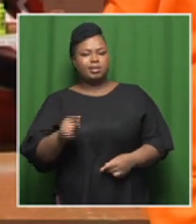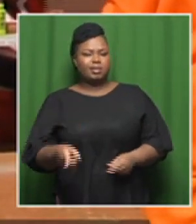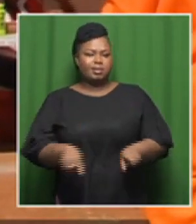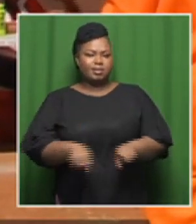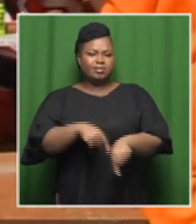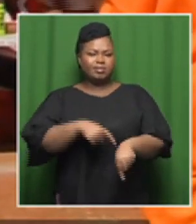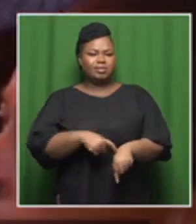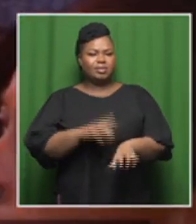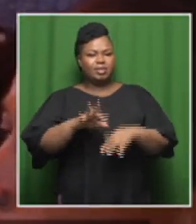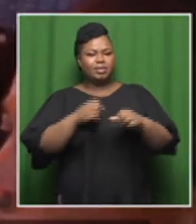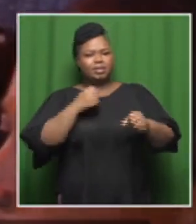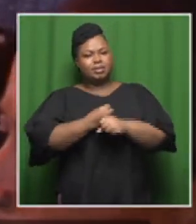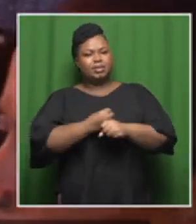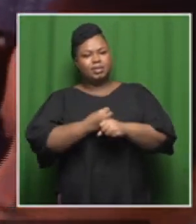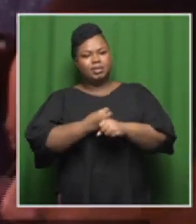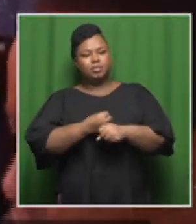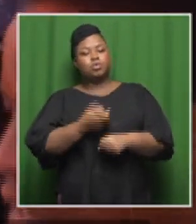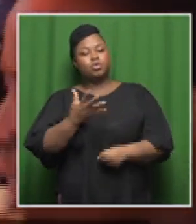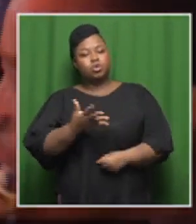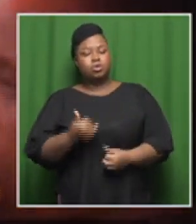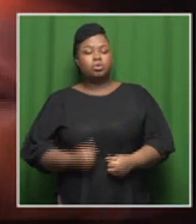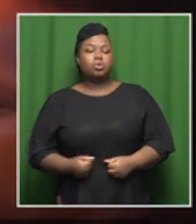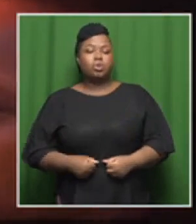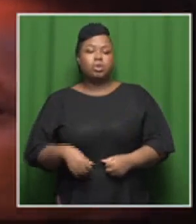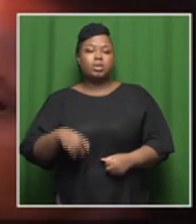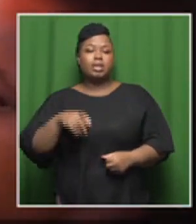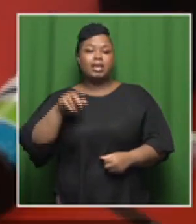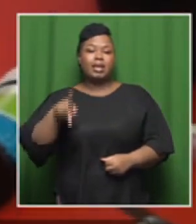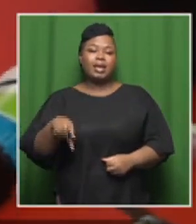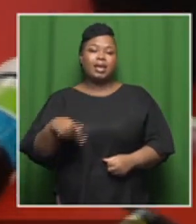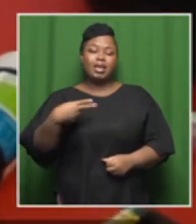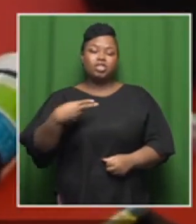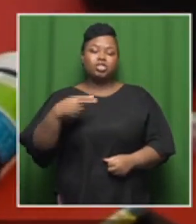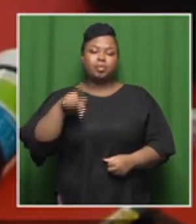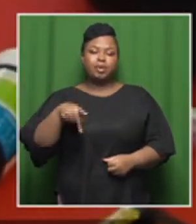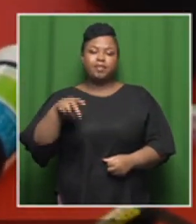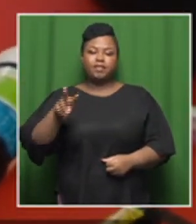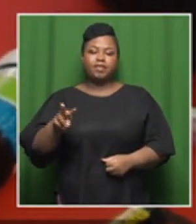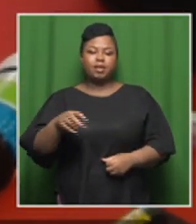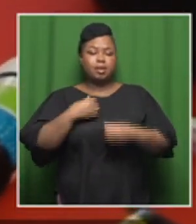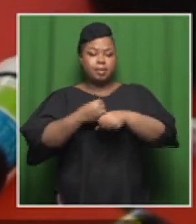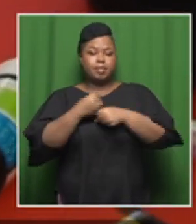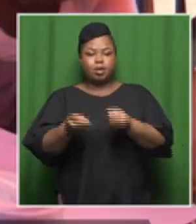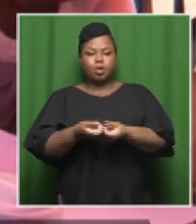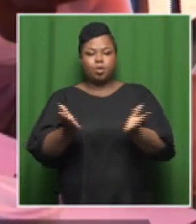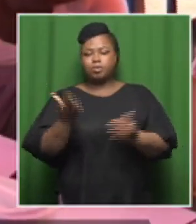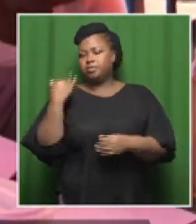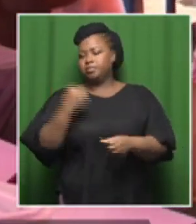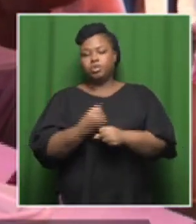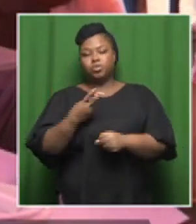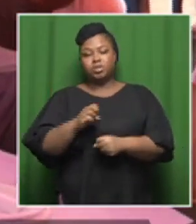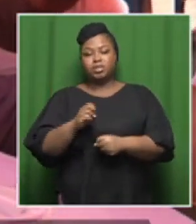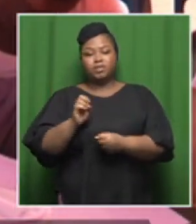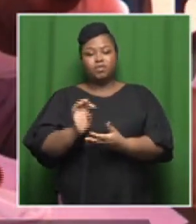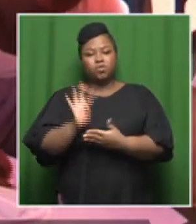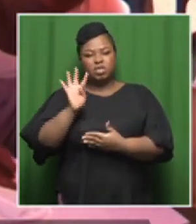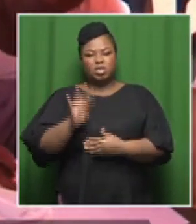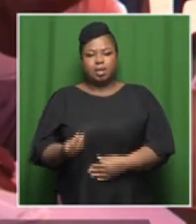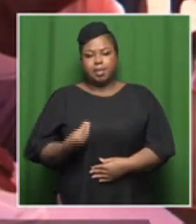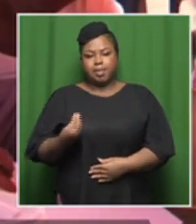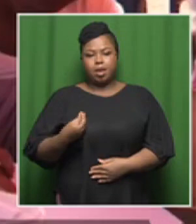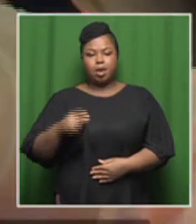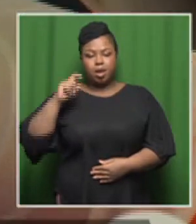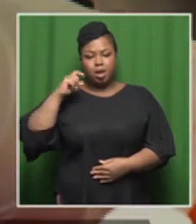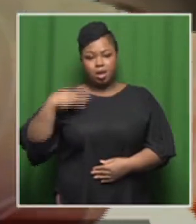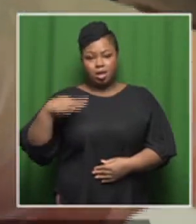10th anniversary of the human papillomavirus HPV campaign launched in 2014 to vaccinate young girls at the age of